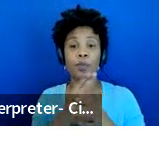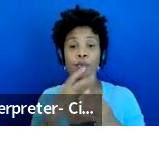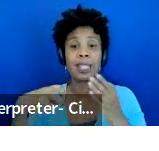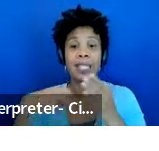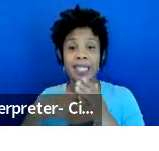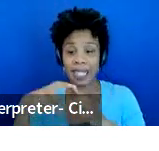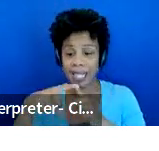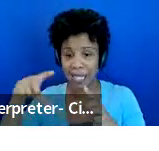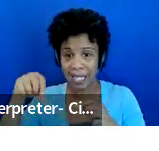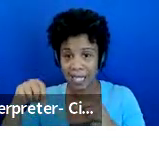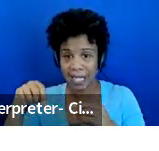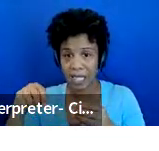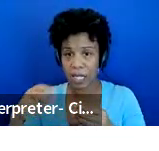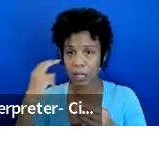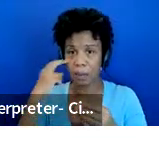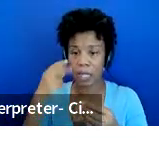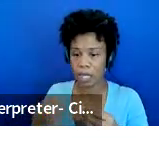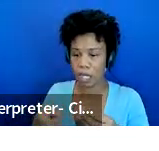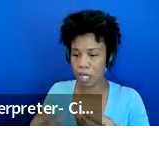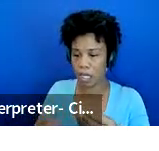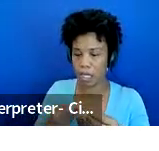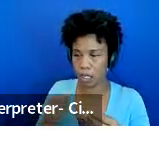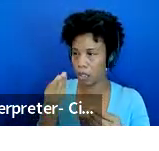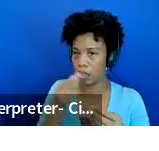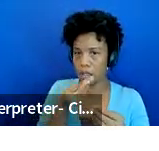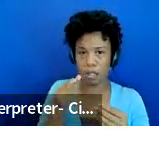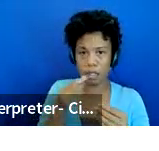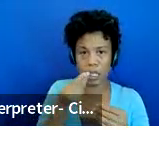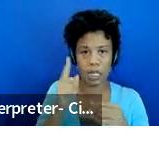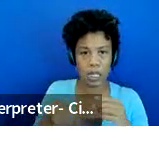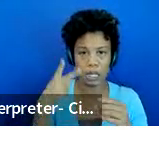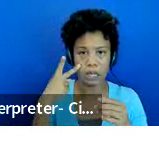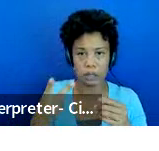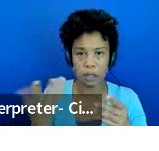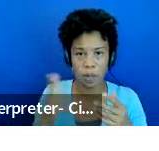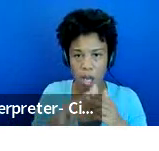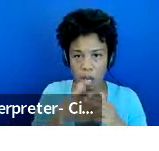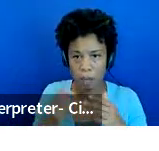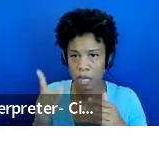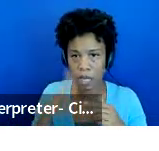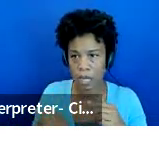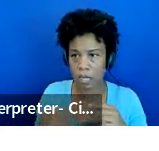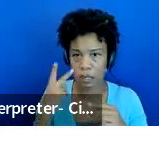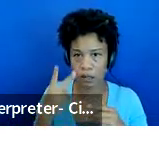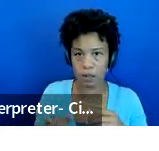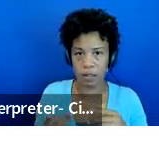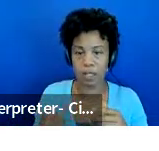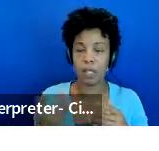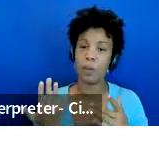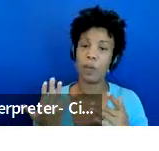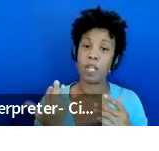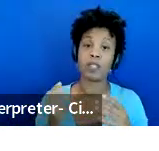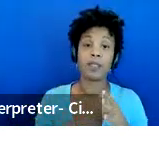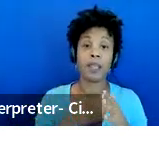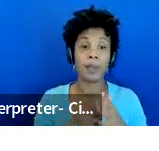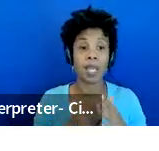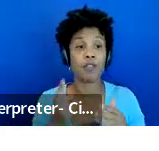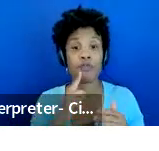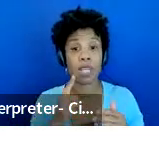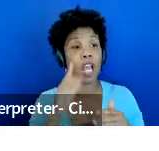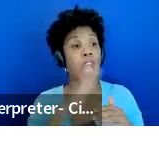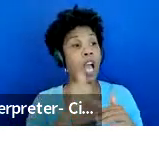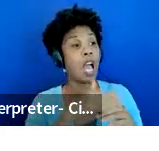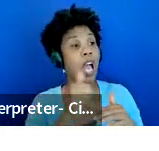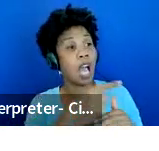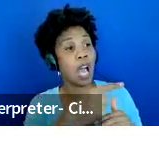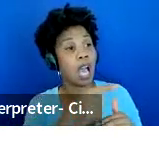is that these persons actually missed their turn and had to wait longer. I'm going to speak about processes in a while, and long wait time is going to come up. It's